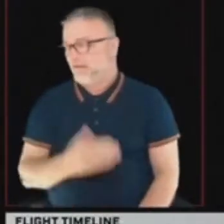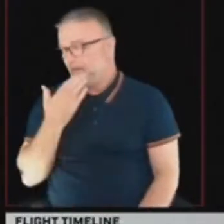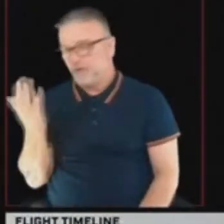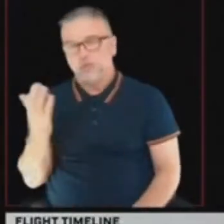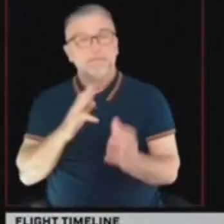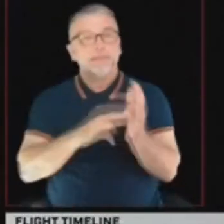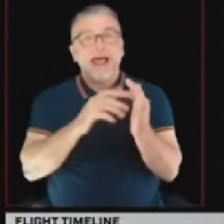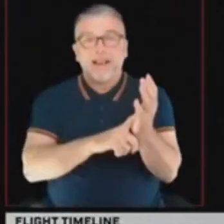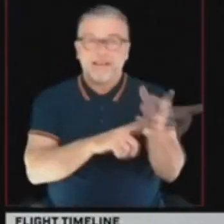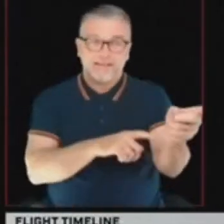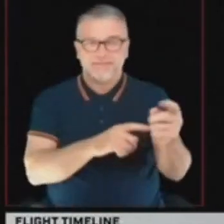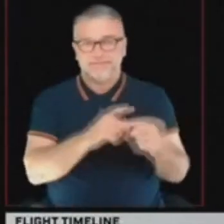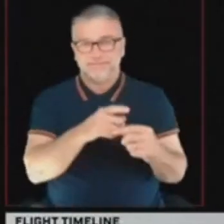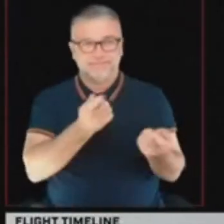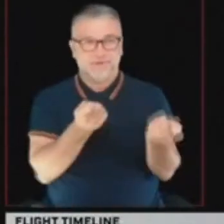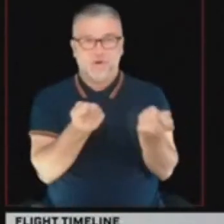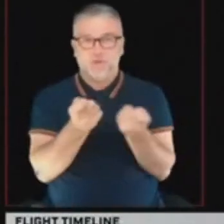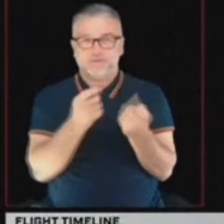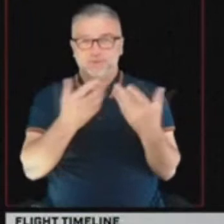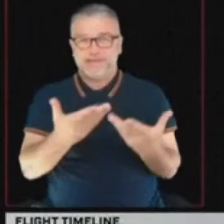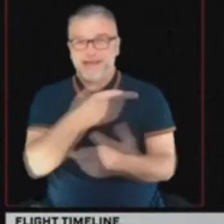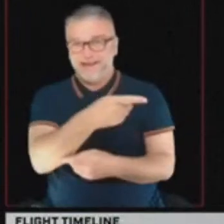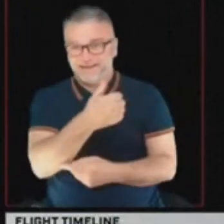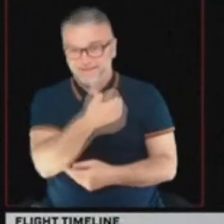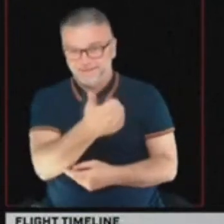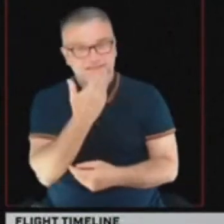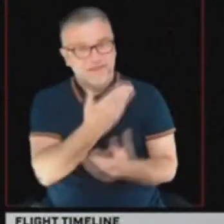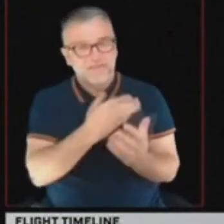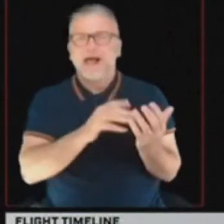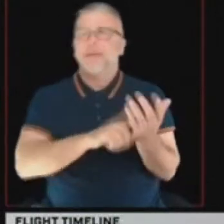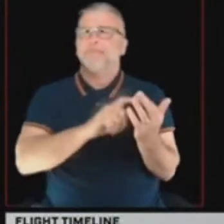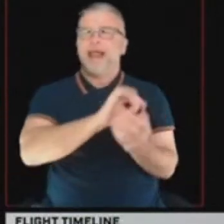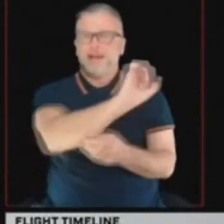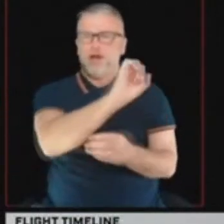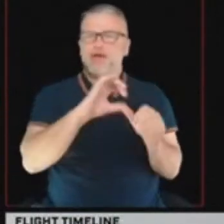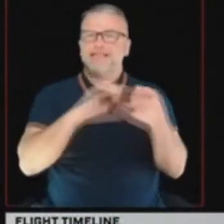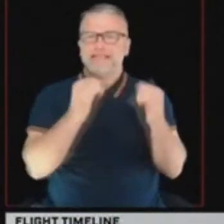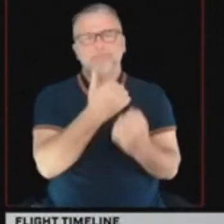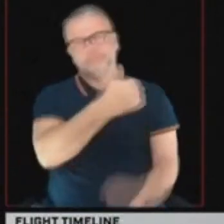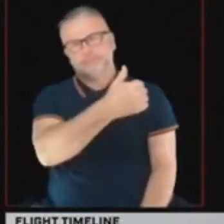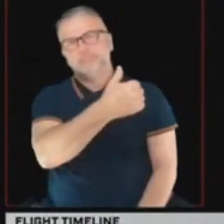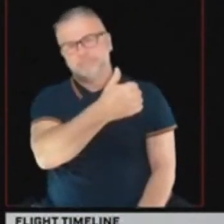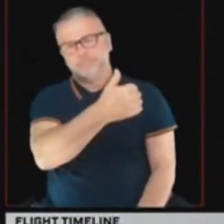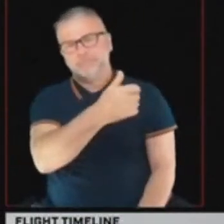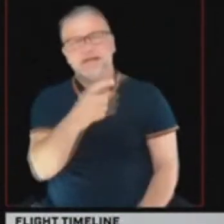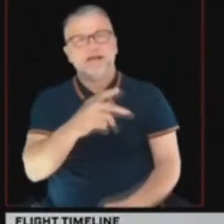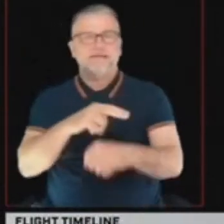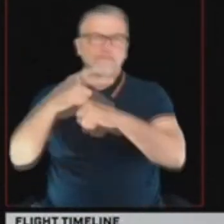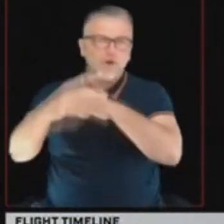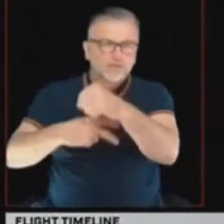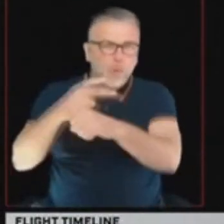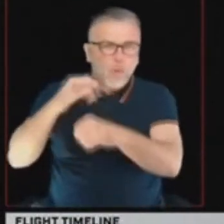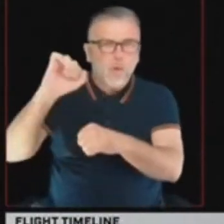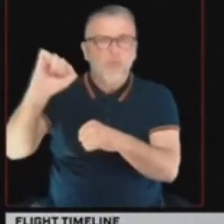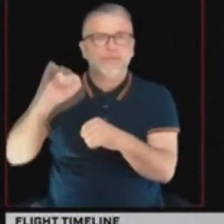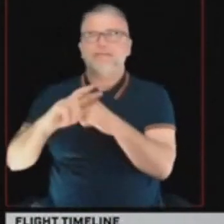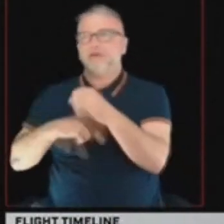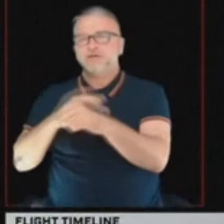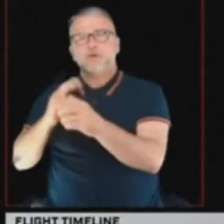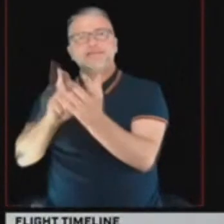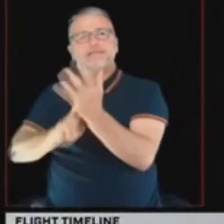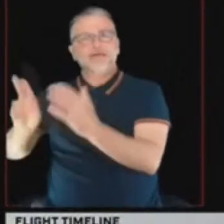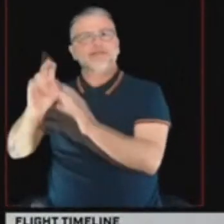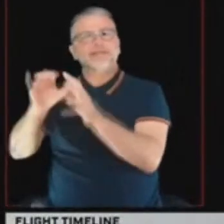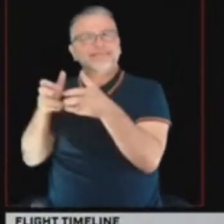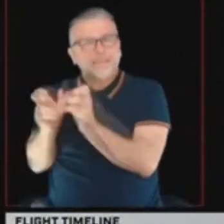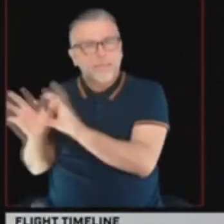host most of today on this, her and her team, and then the Virgin Orbit and Virgin Orbit National Systems teams